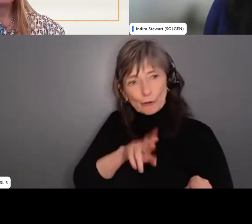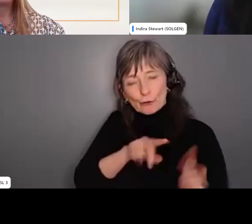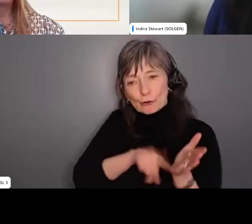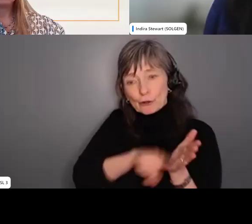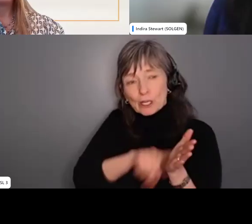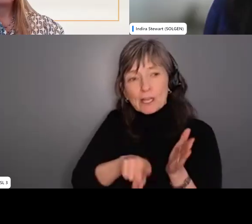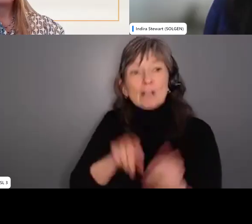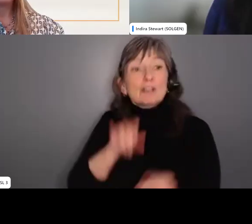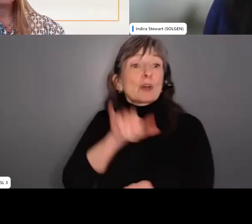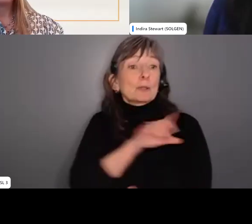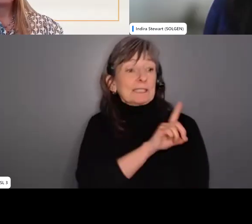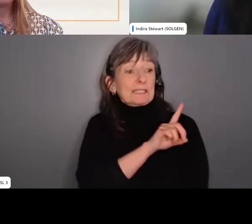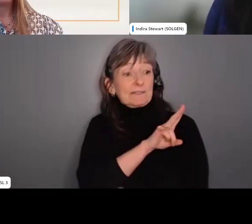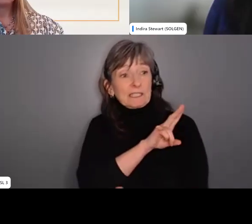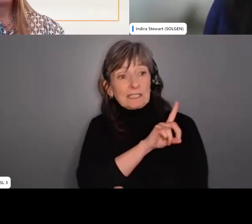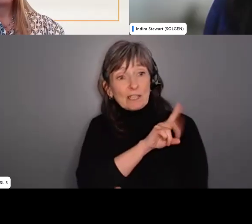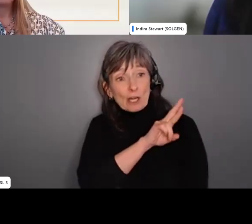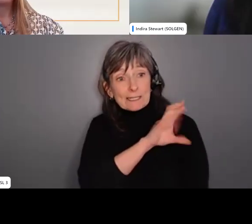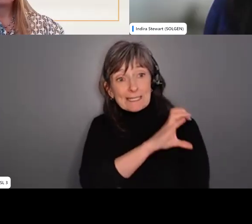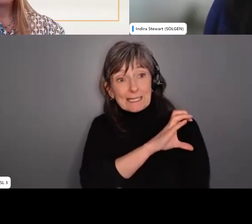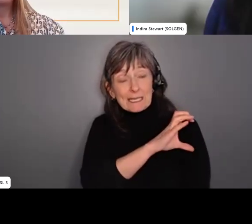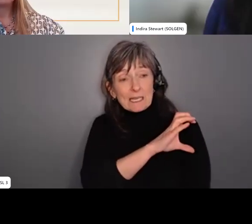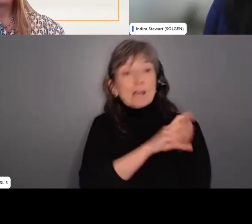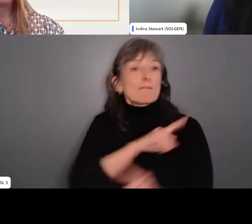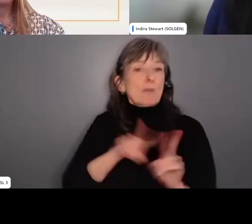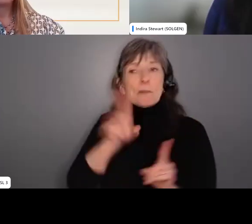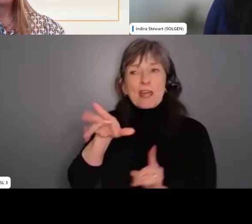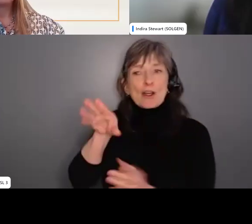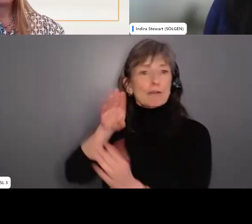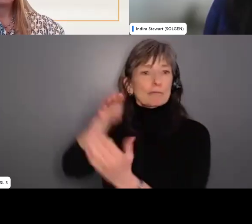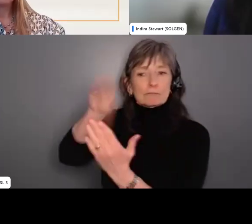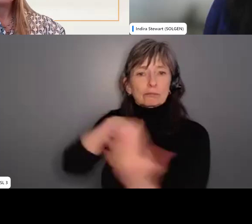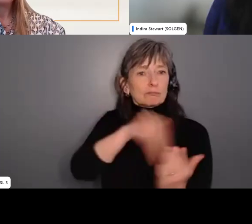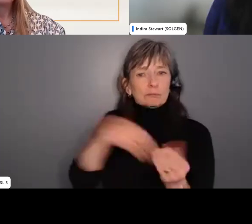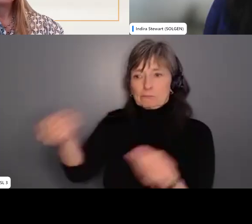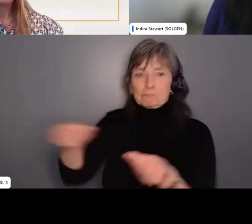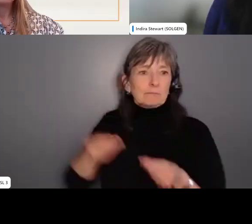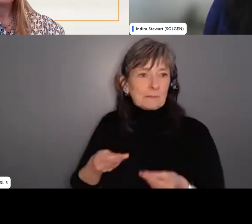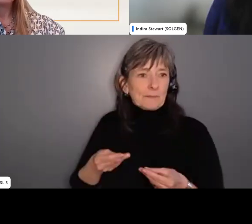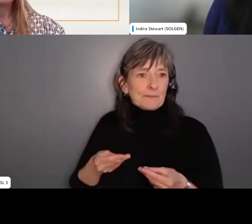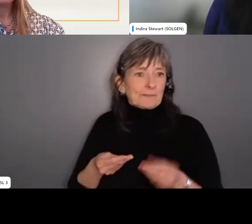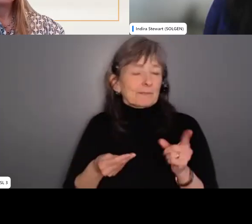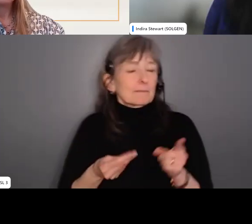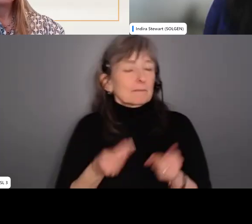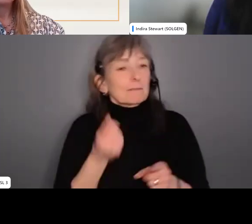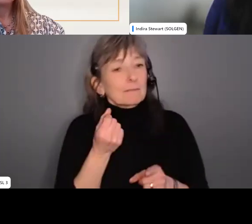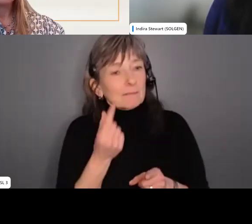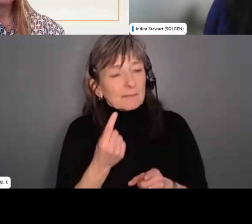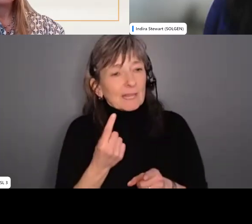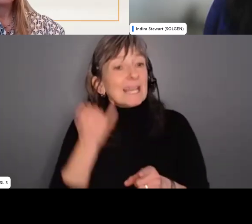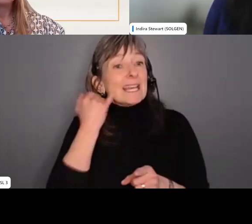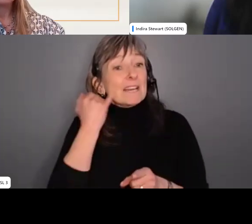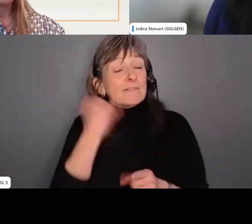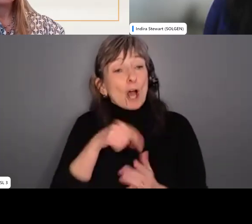the briefs from police. I'm going to say they're more robust if it is a homicide